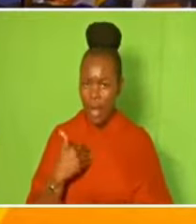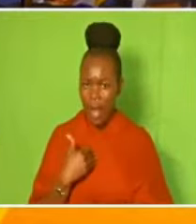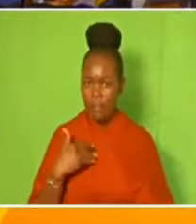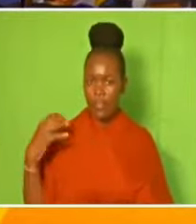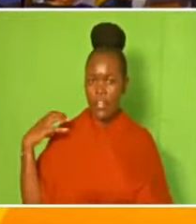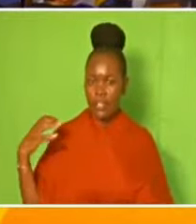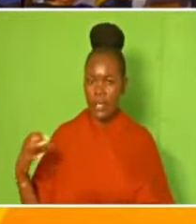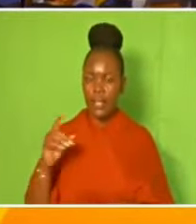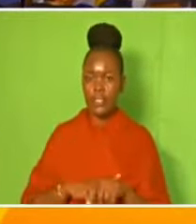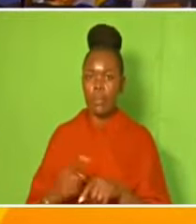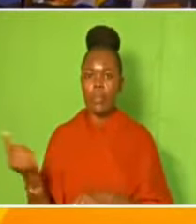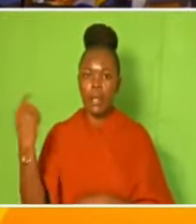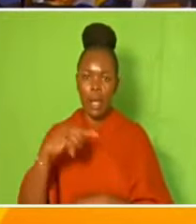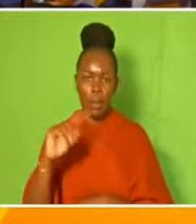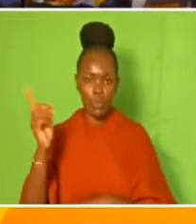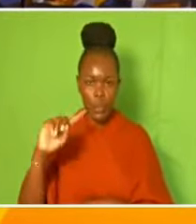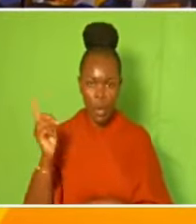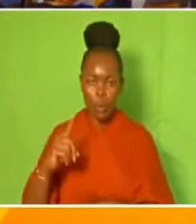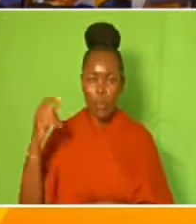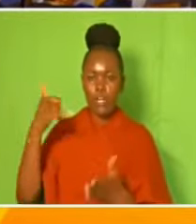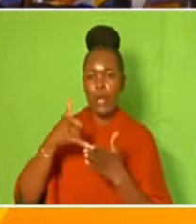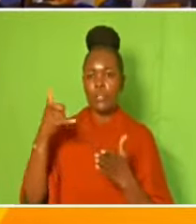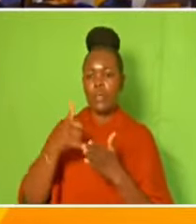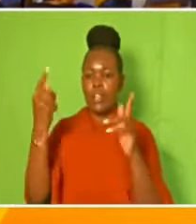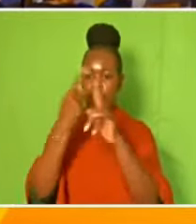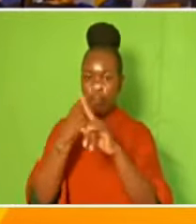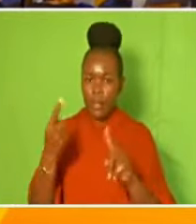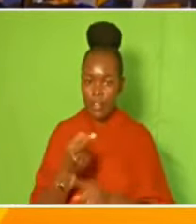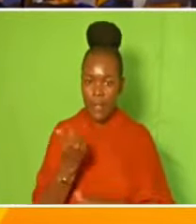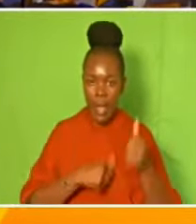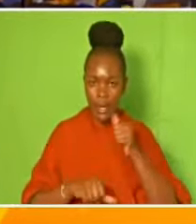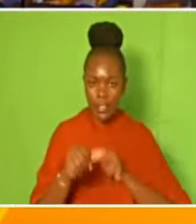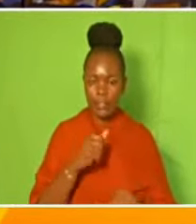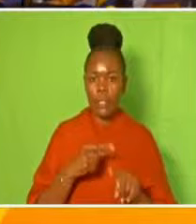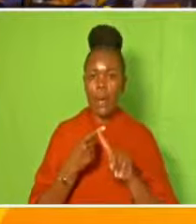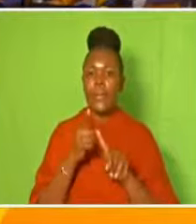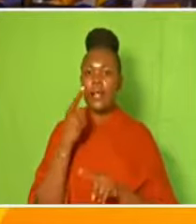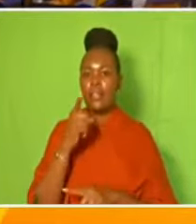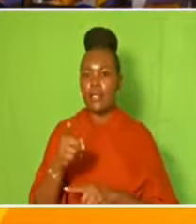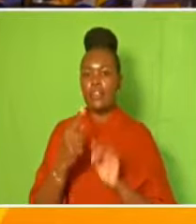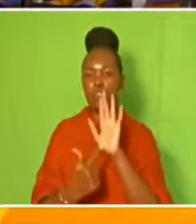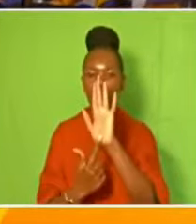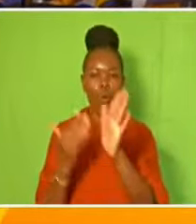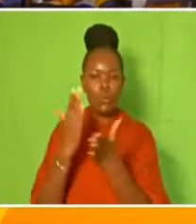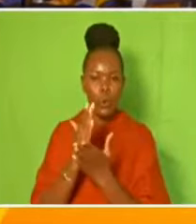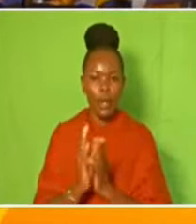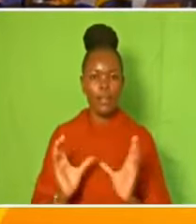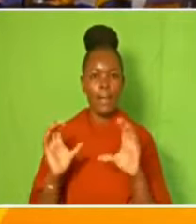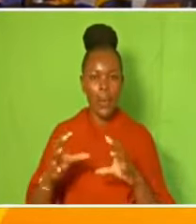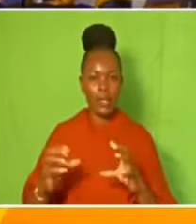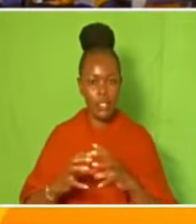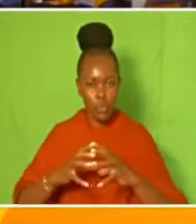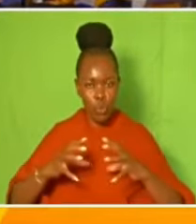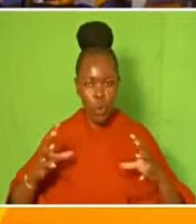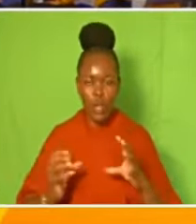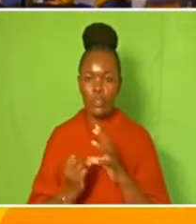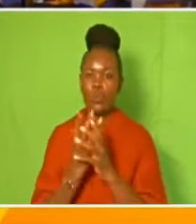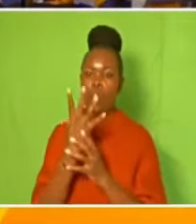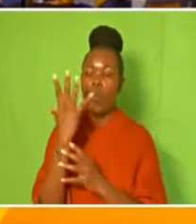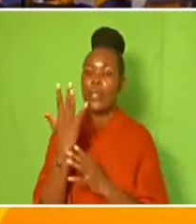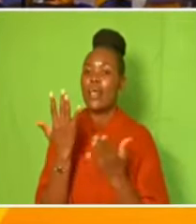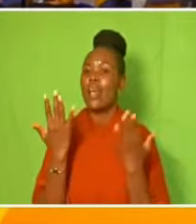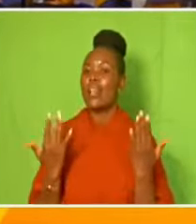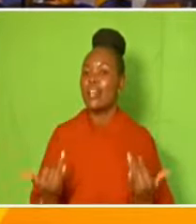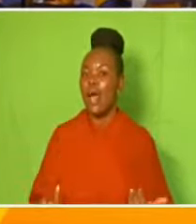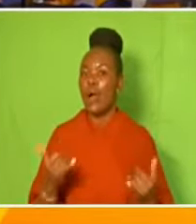to Nairobi to participate in different activities. And that's a clear indication that the party is growing. And of course,